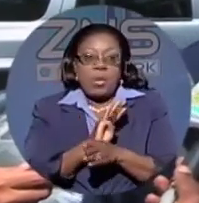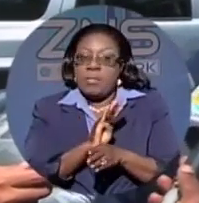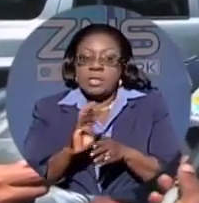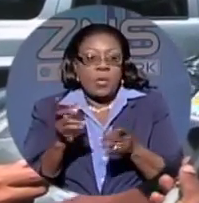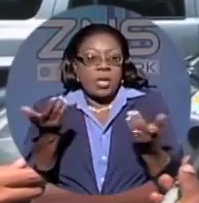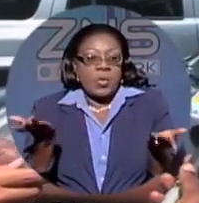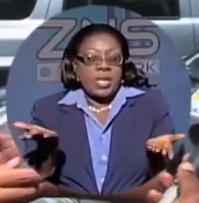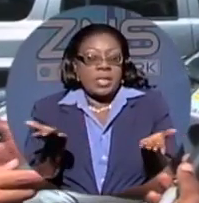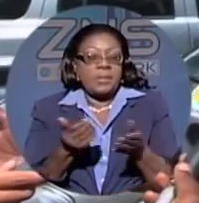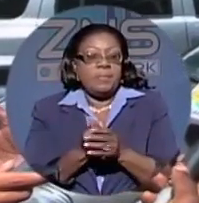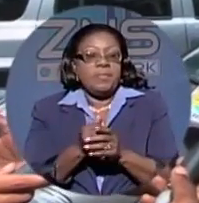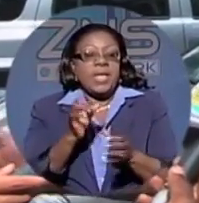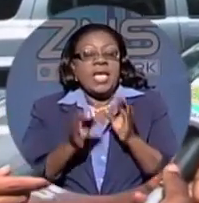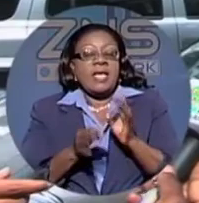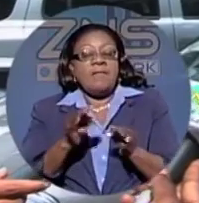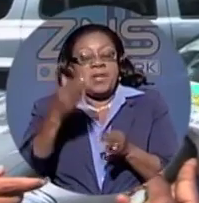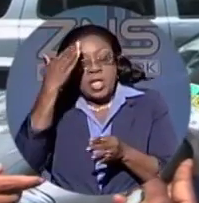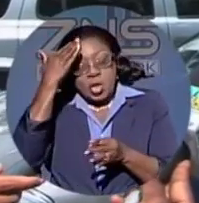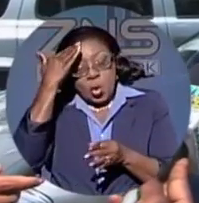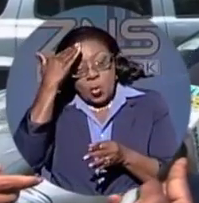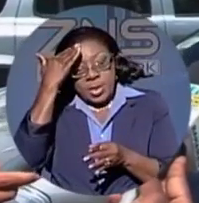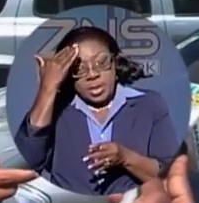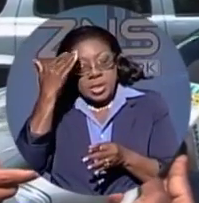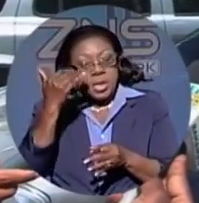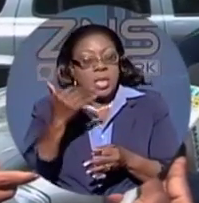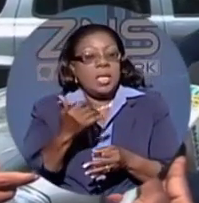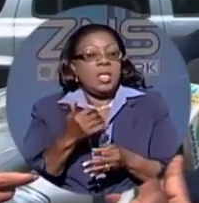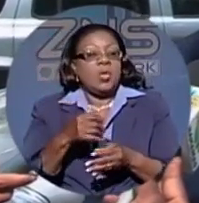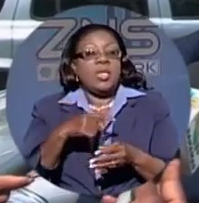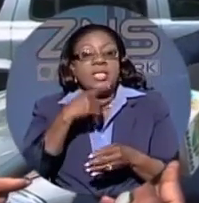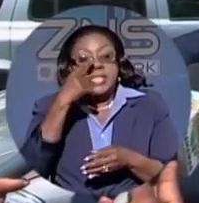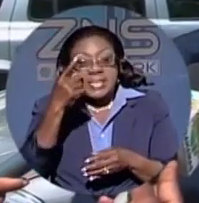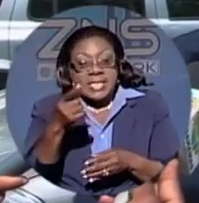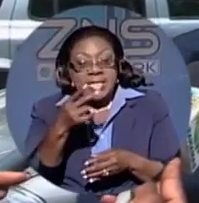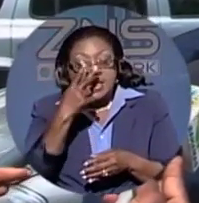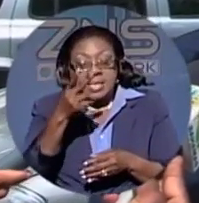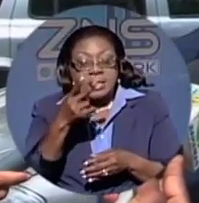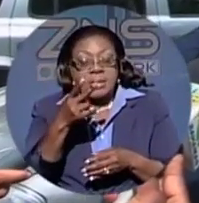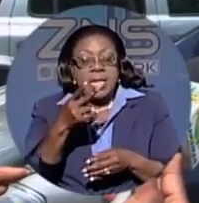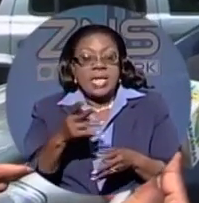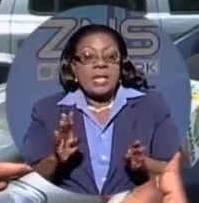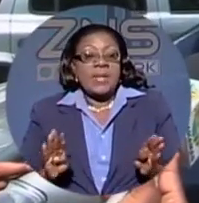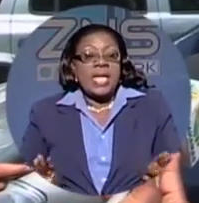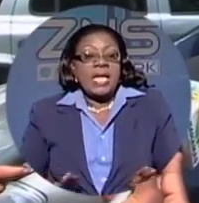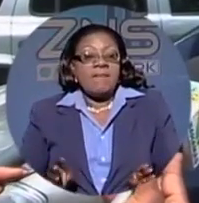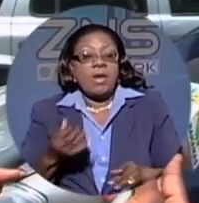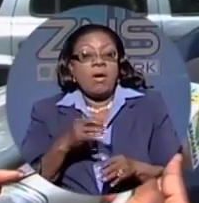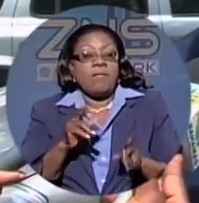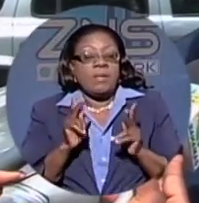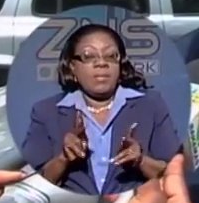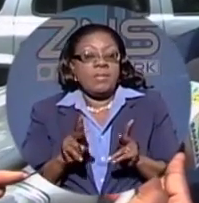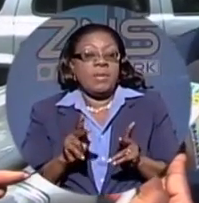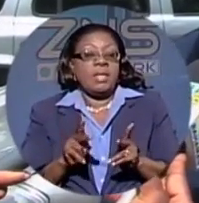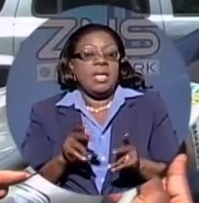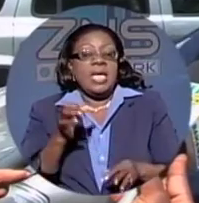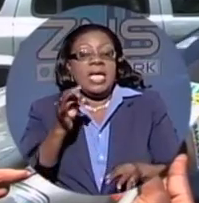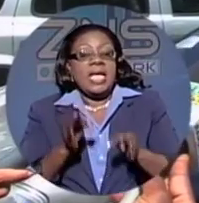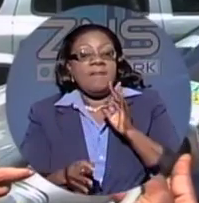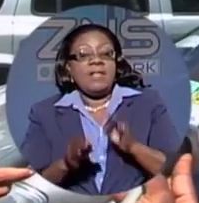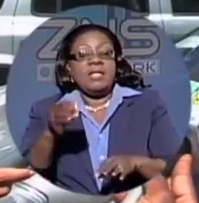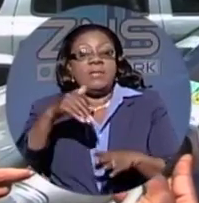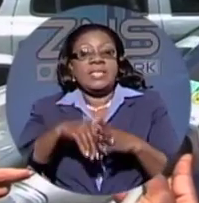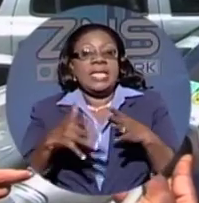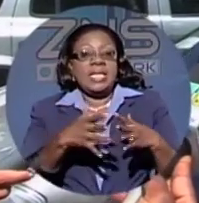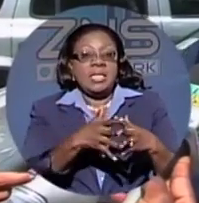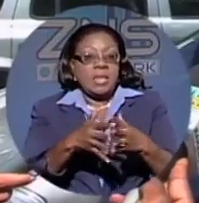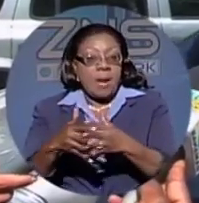it by the behavior of the citizens. If this had been in the United States, that nation of